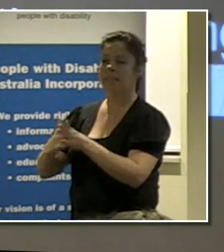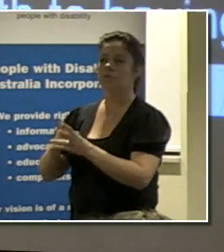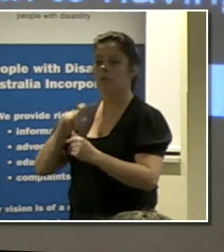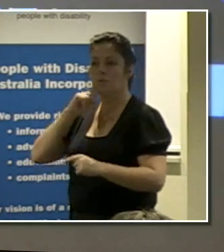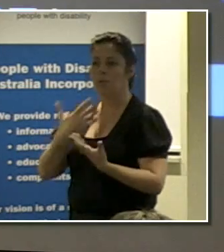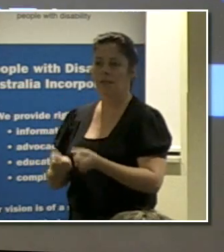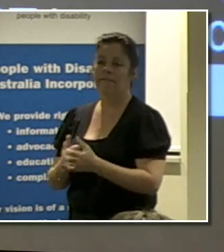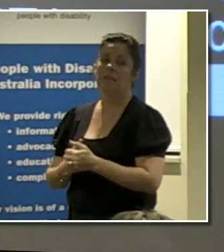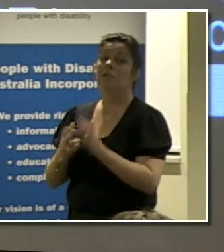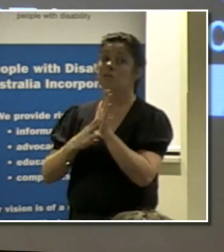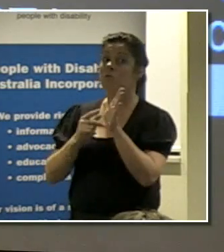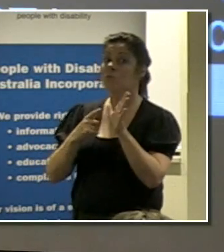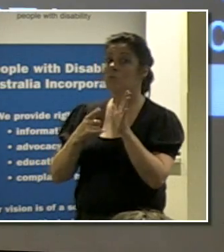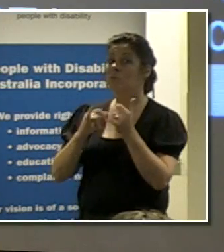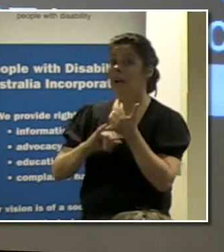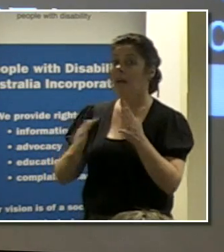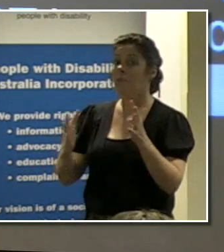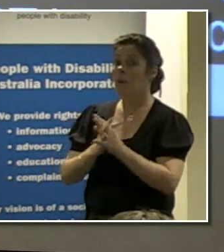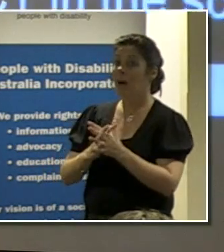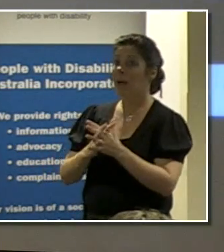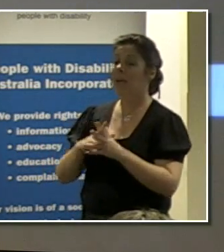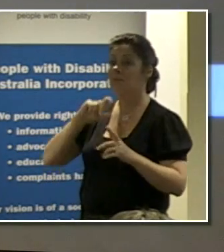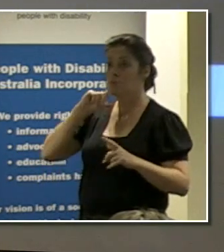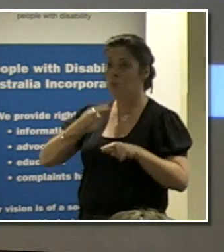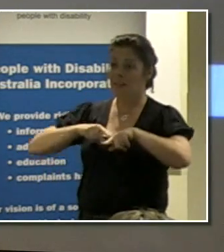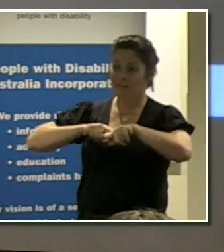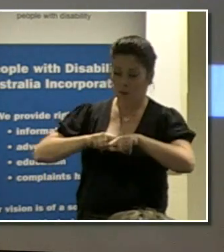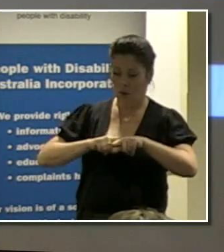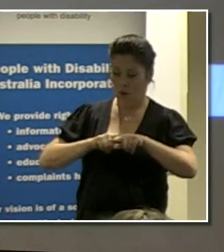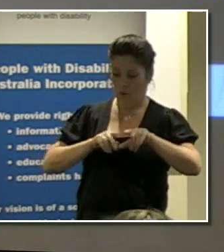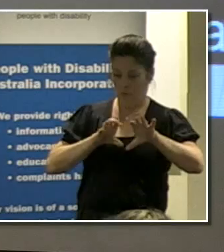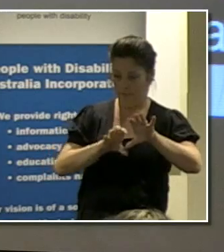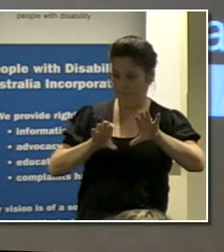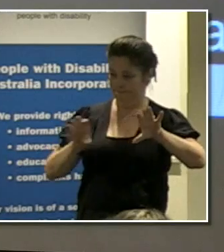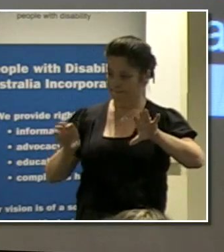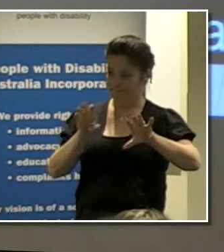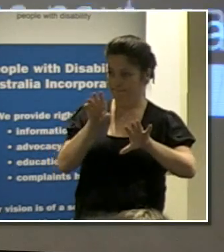New South Wales will be a geographic rollout